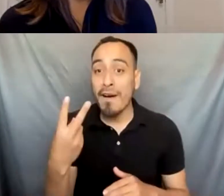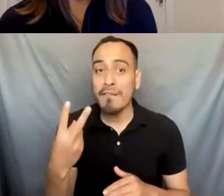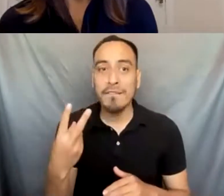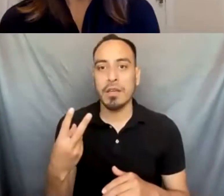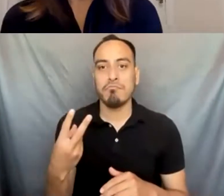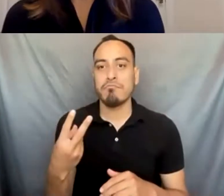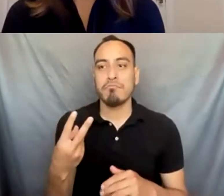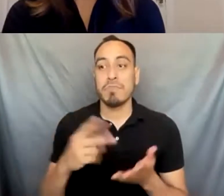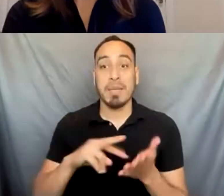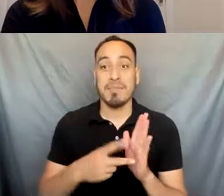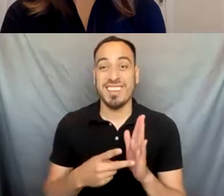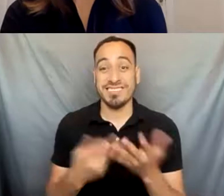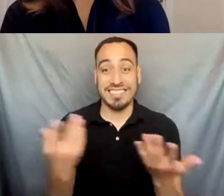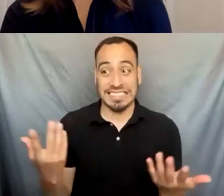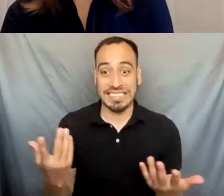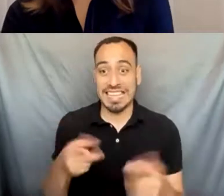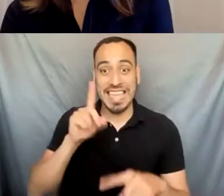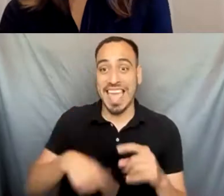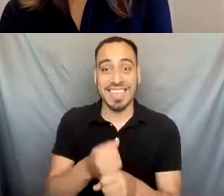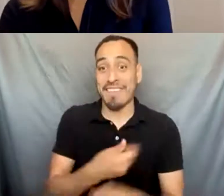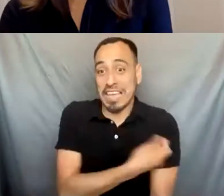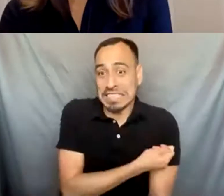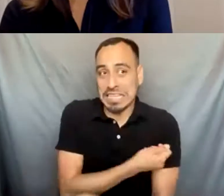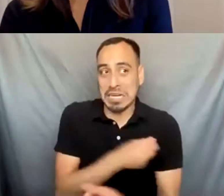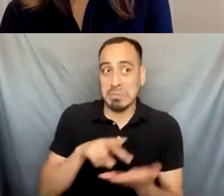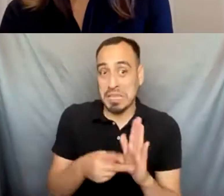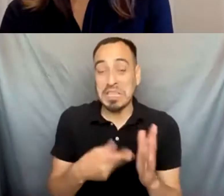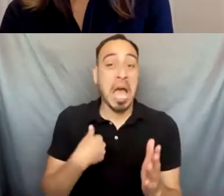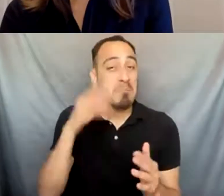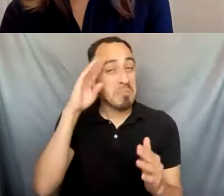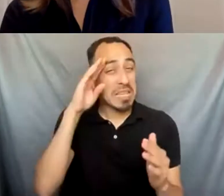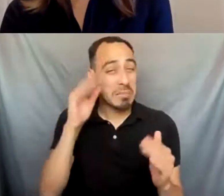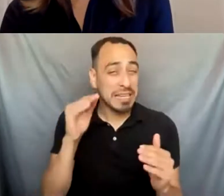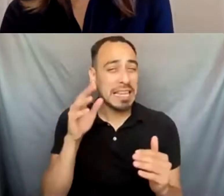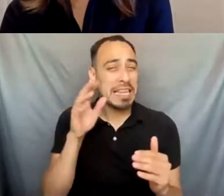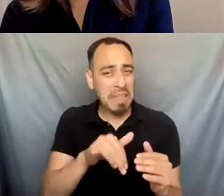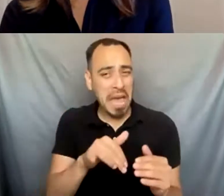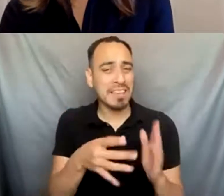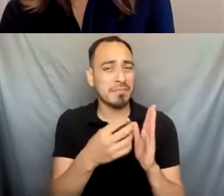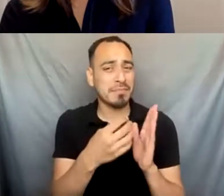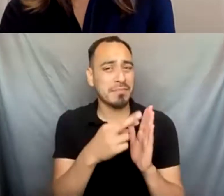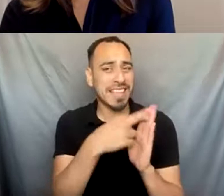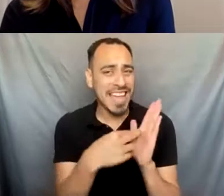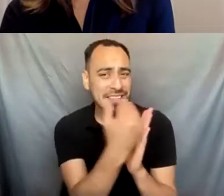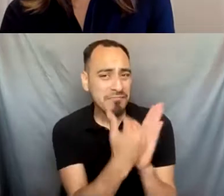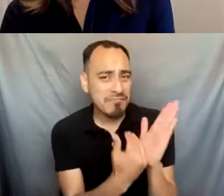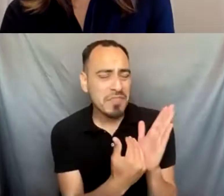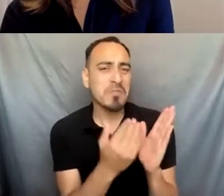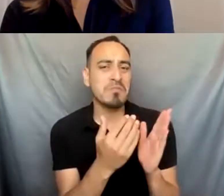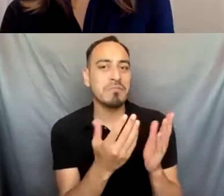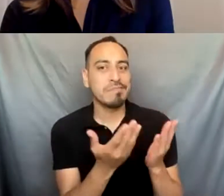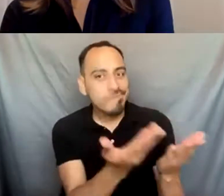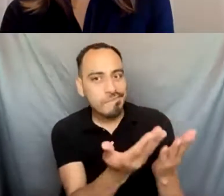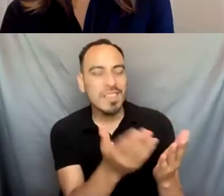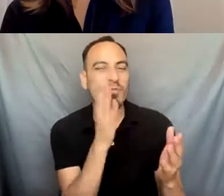group. So I would expect the guidance generally to remain the same for that age group as long